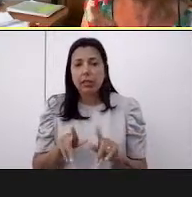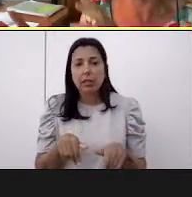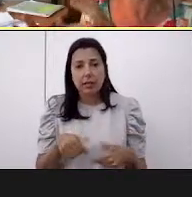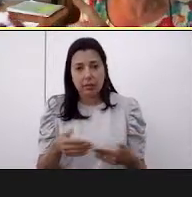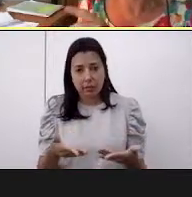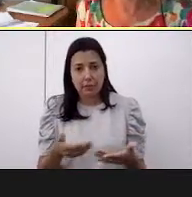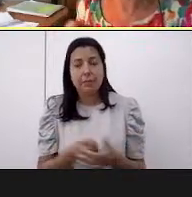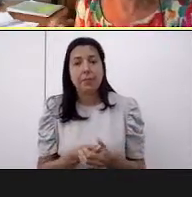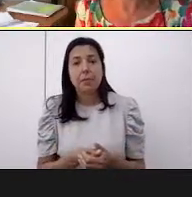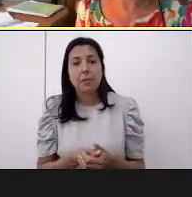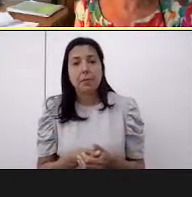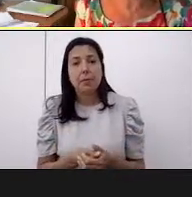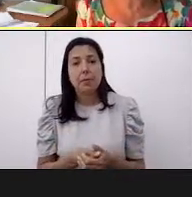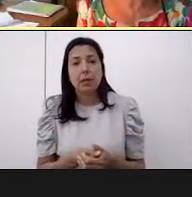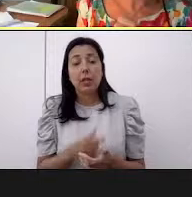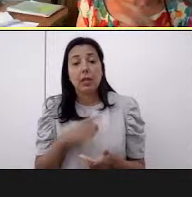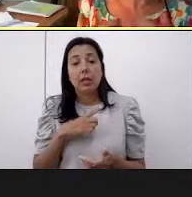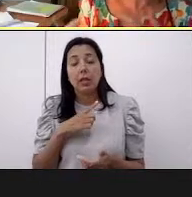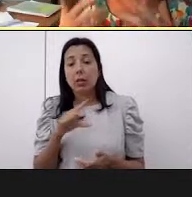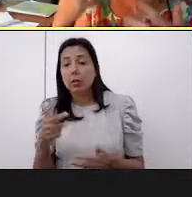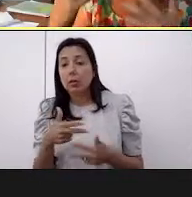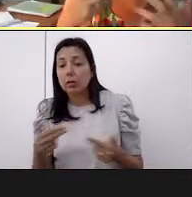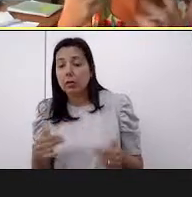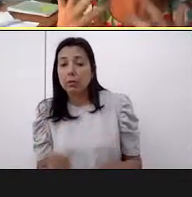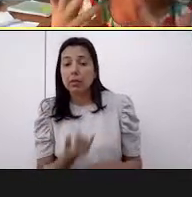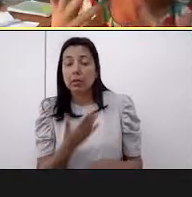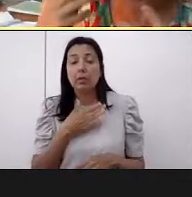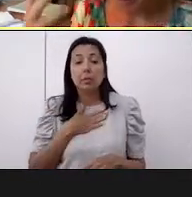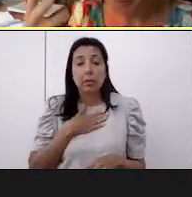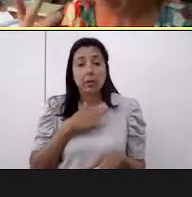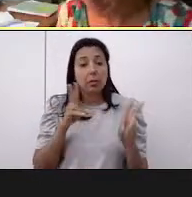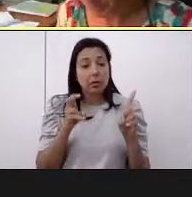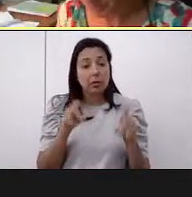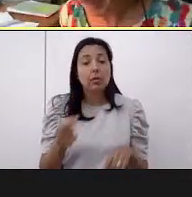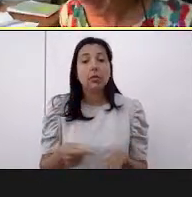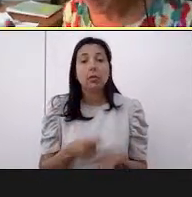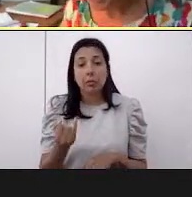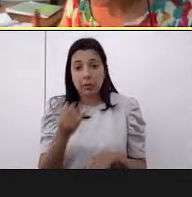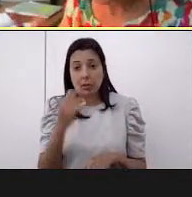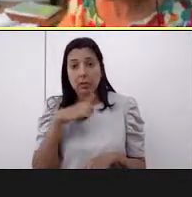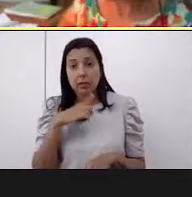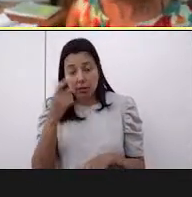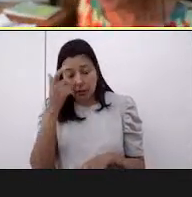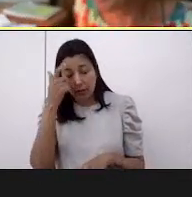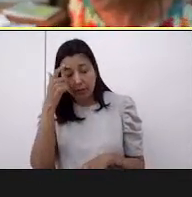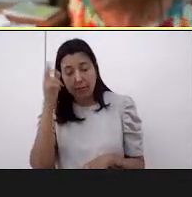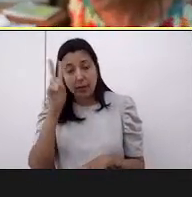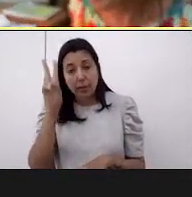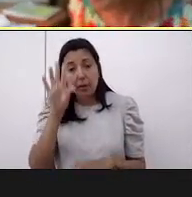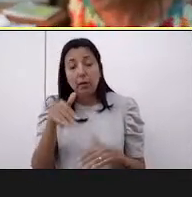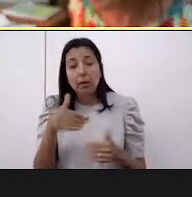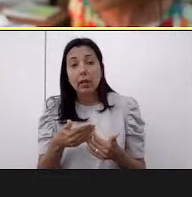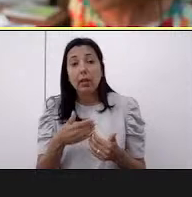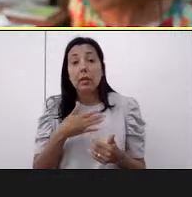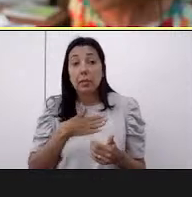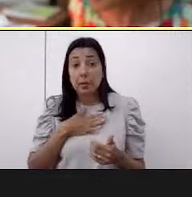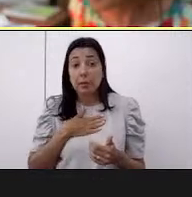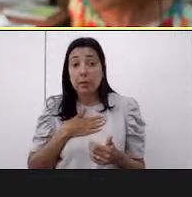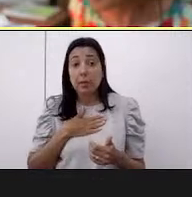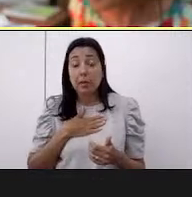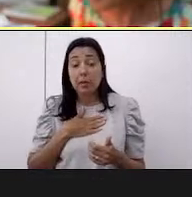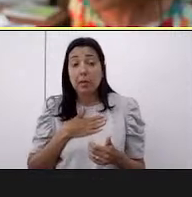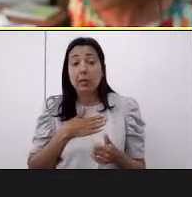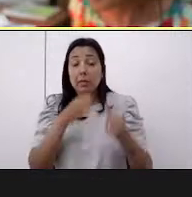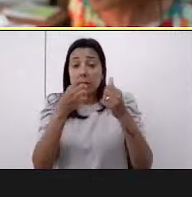important part of my approach, which is important to have in mind when well, at least for me to explain when I try to explain my